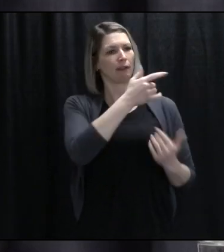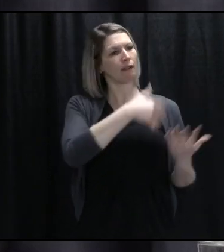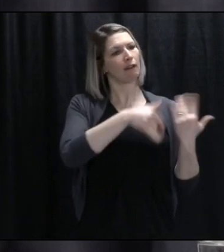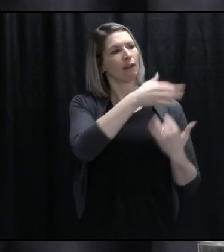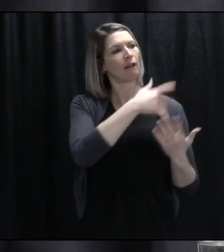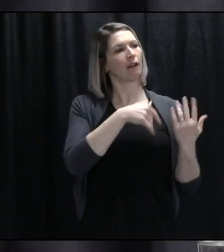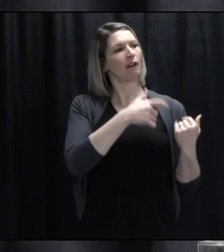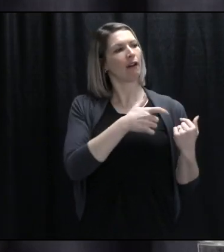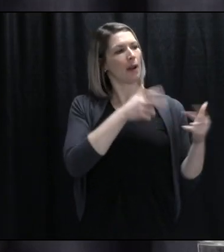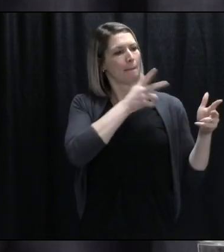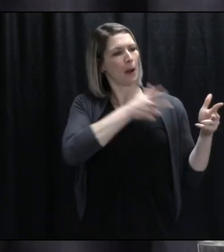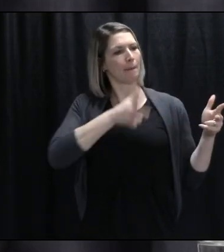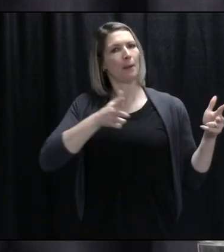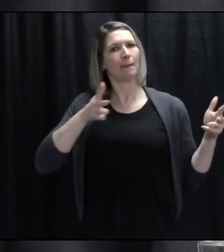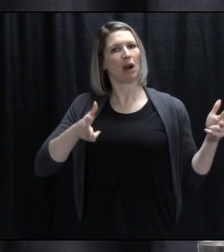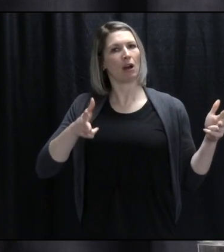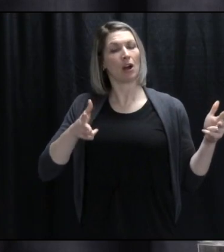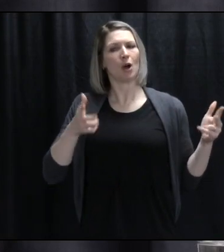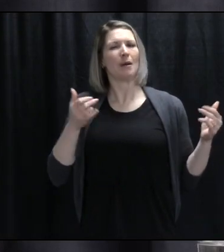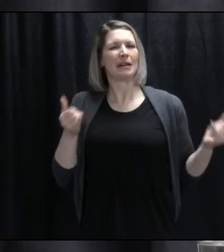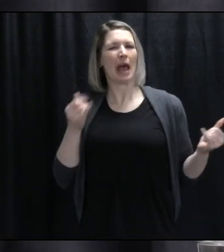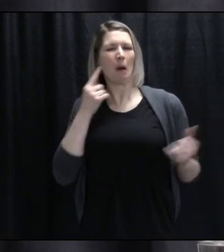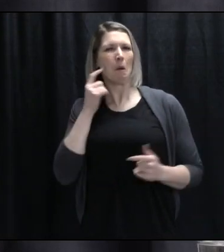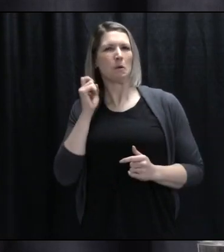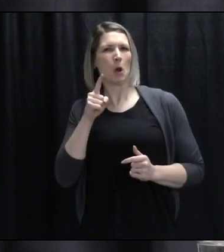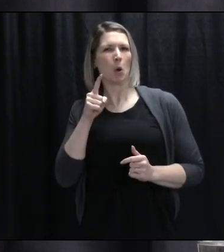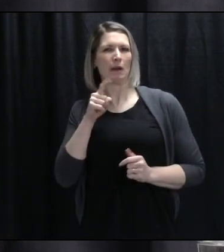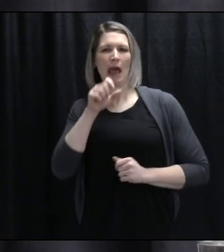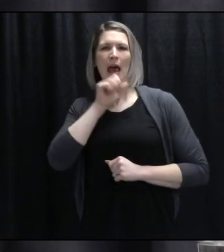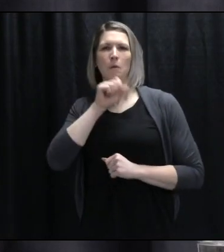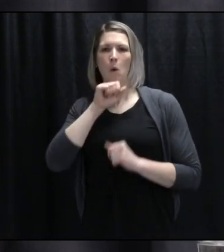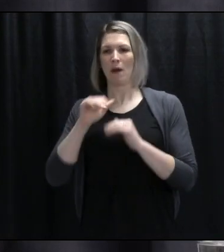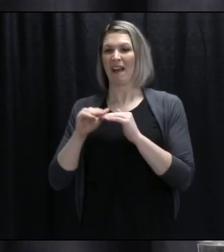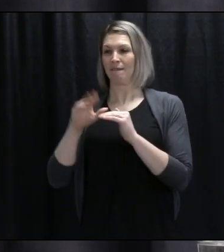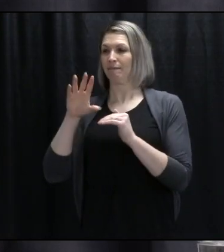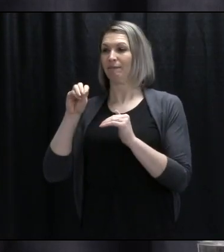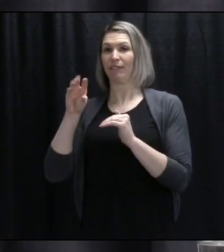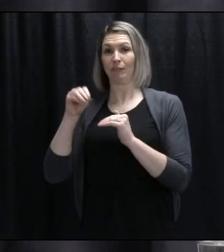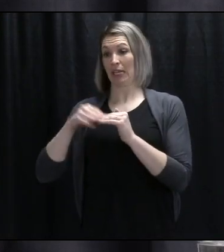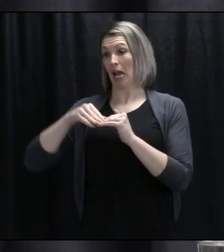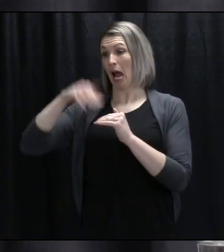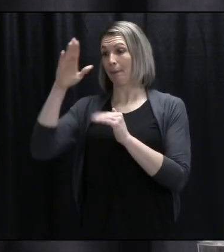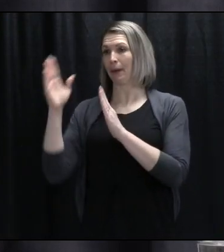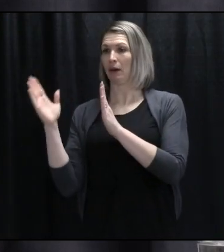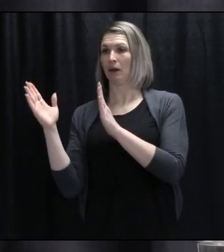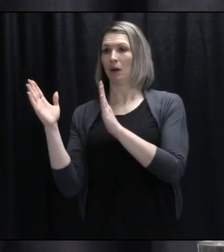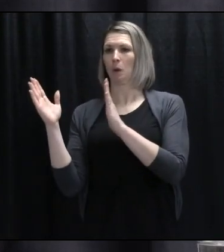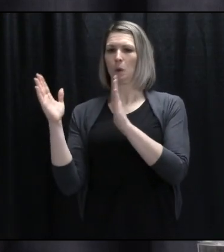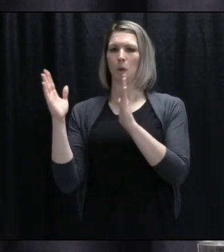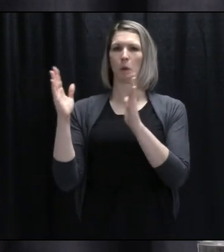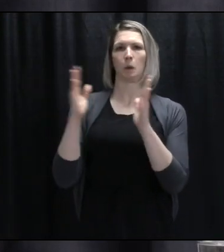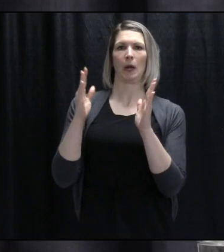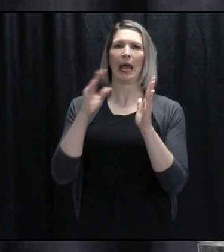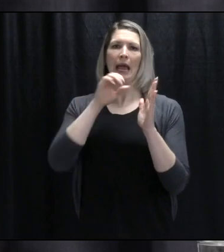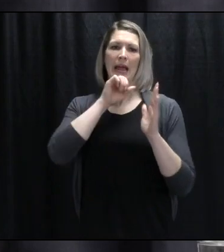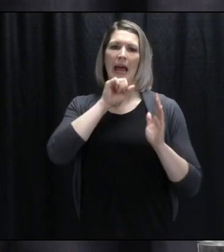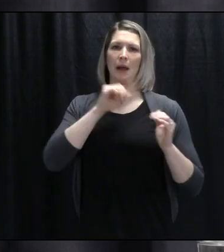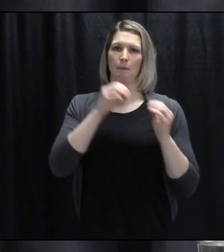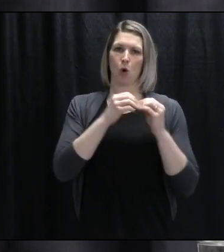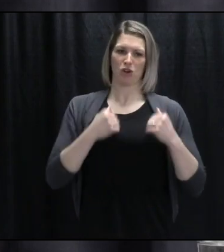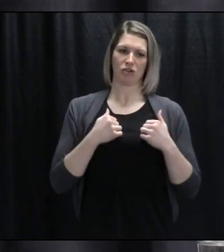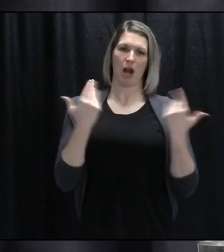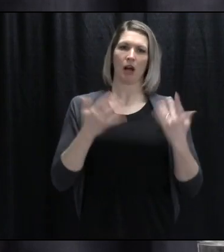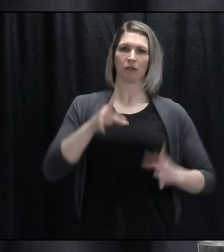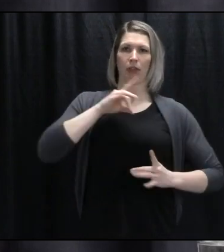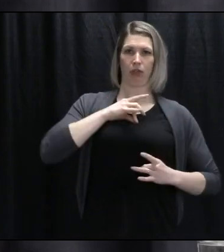have COVID-19, you see that the age is shifting into that younger group. I have 3 daughters, and when they were